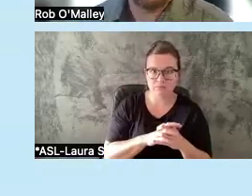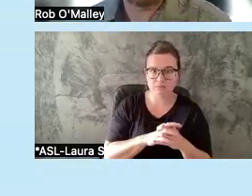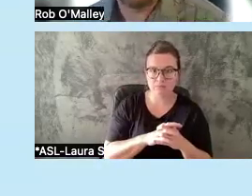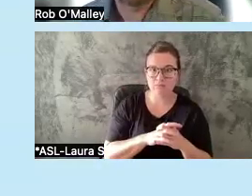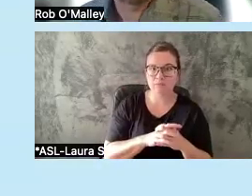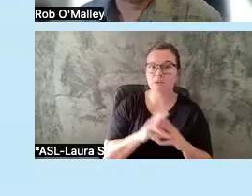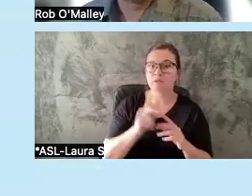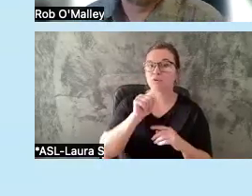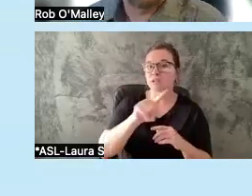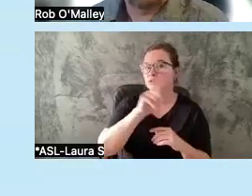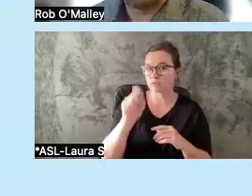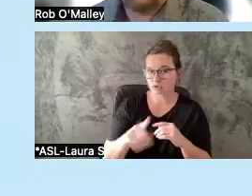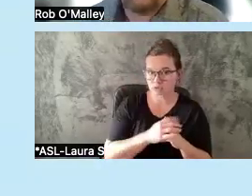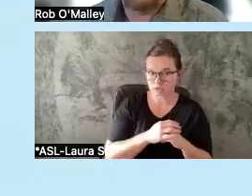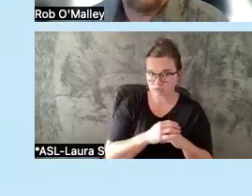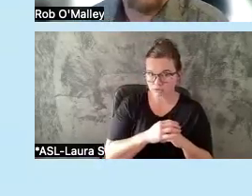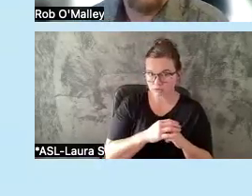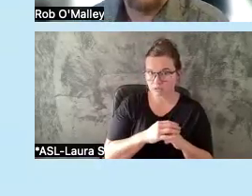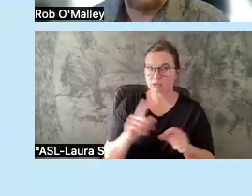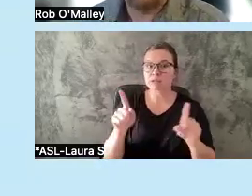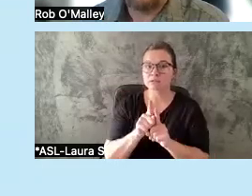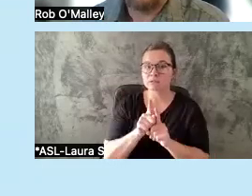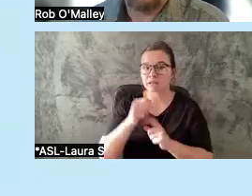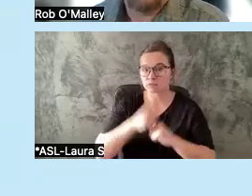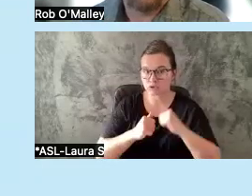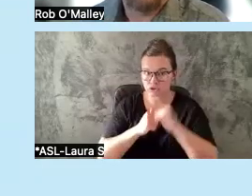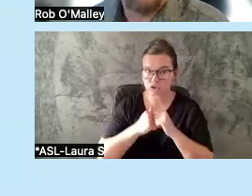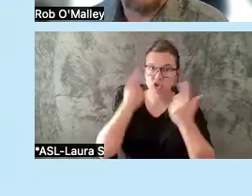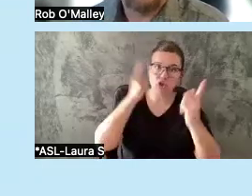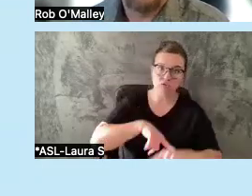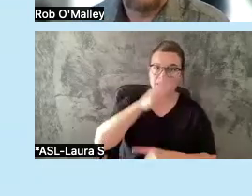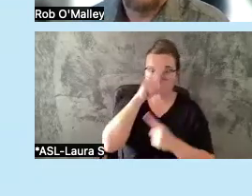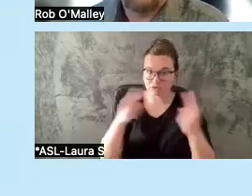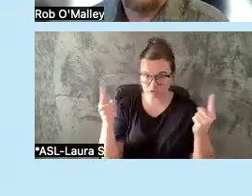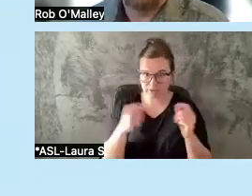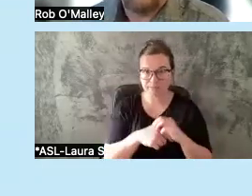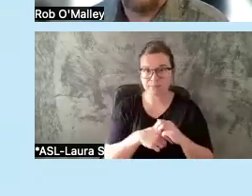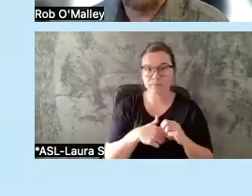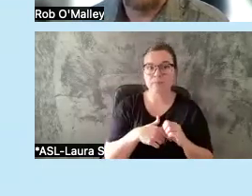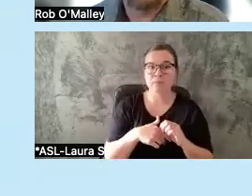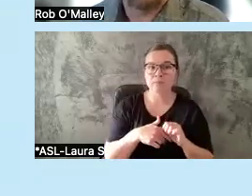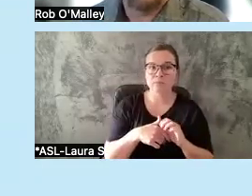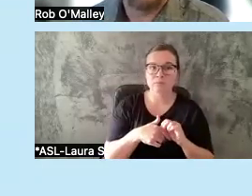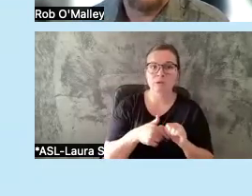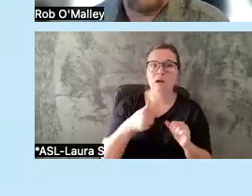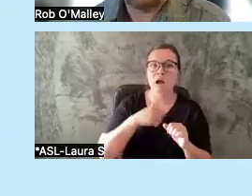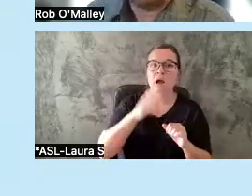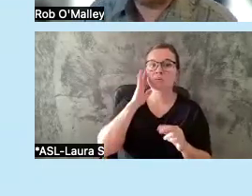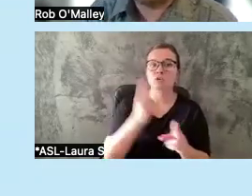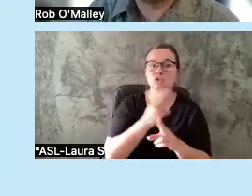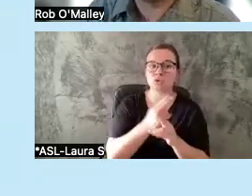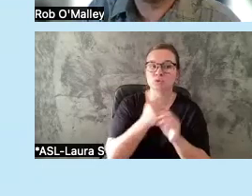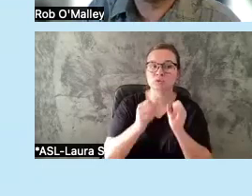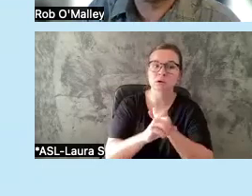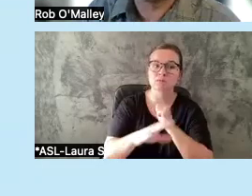for this question, same kind of structure, agree or disagree with this statement. I would use a commercial